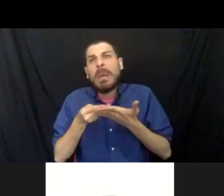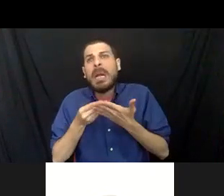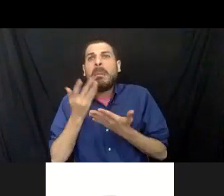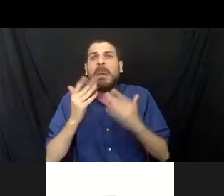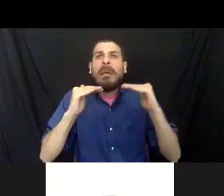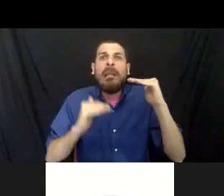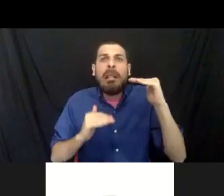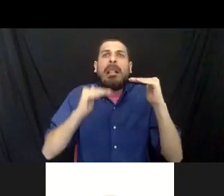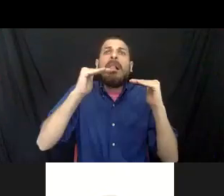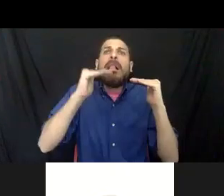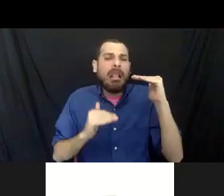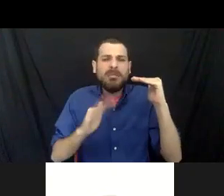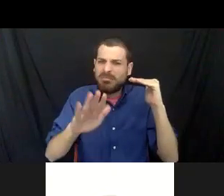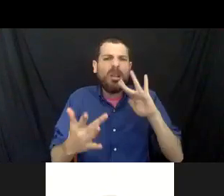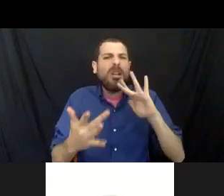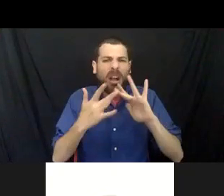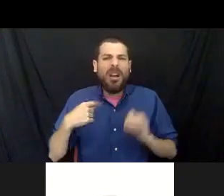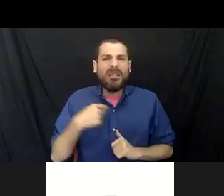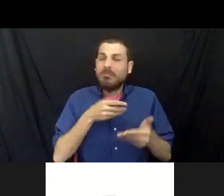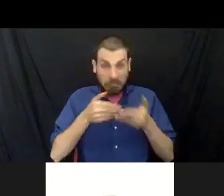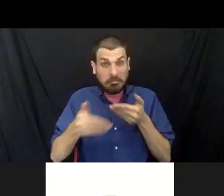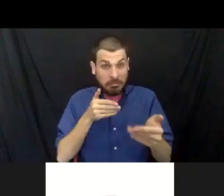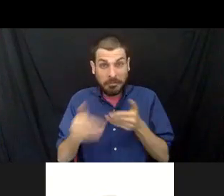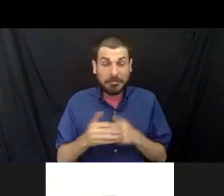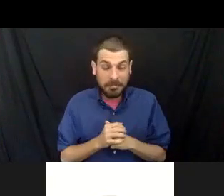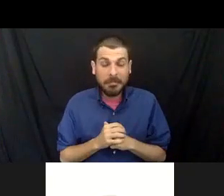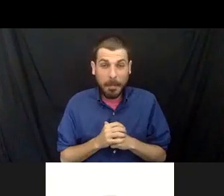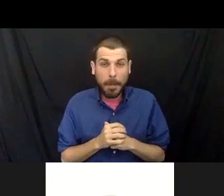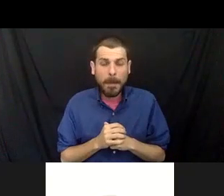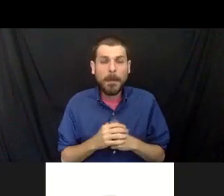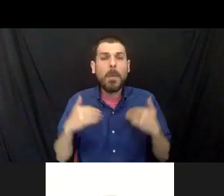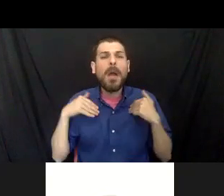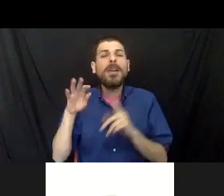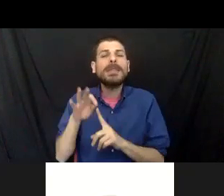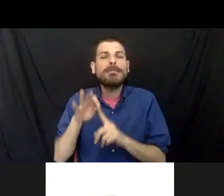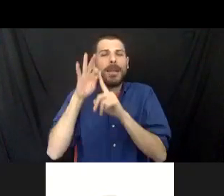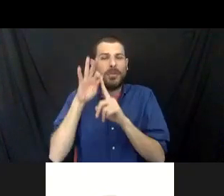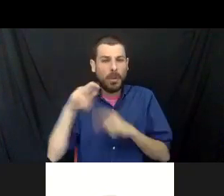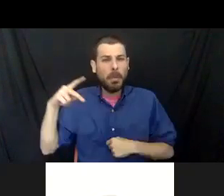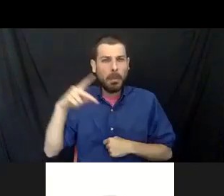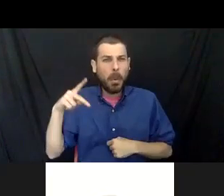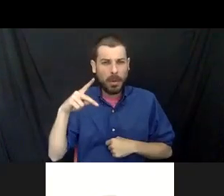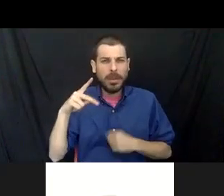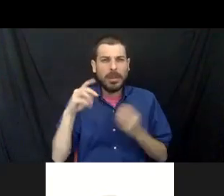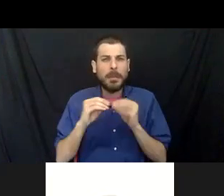We have our own special intake line. It is in the Portland area,